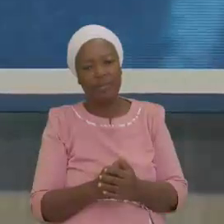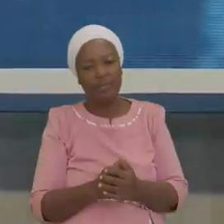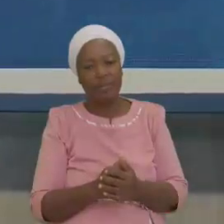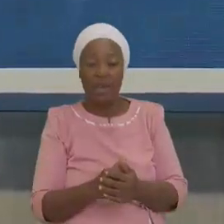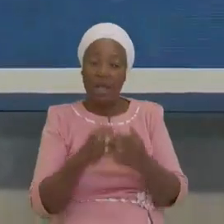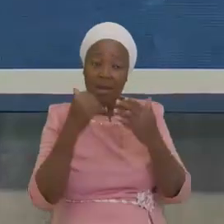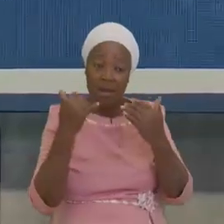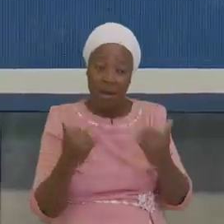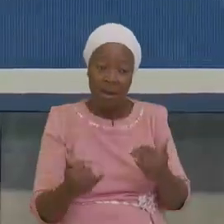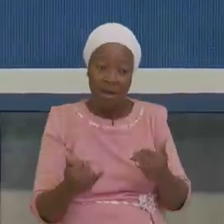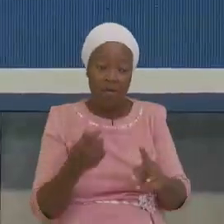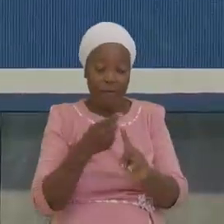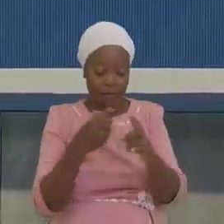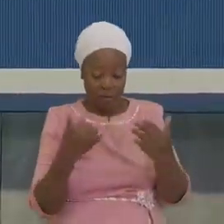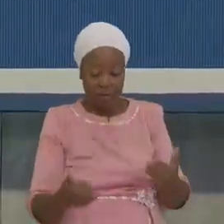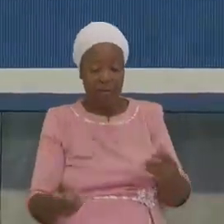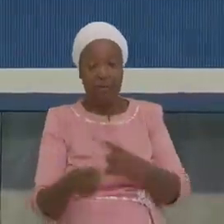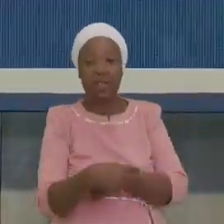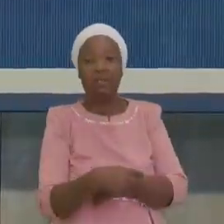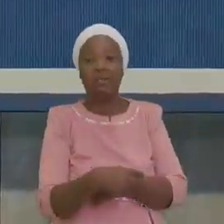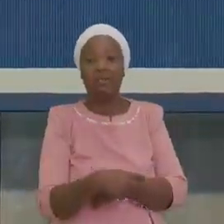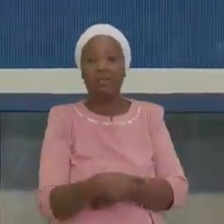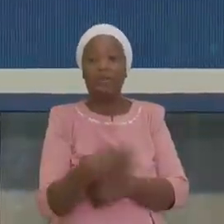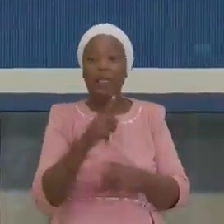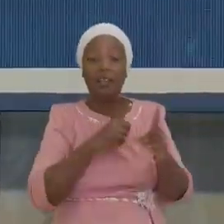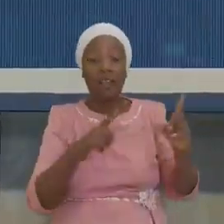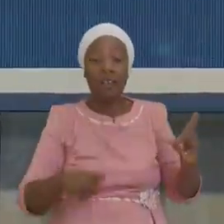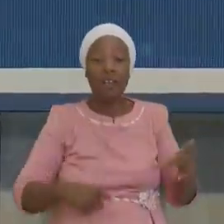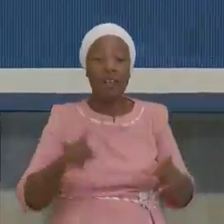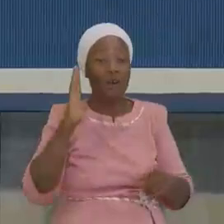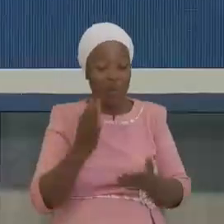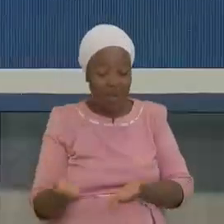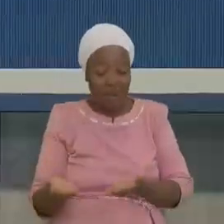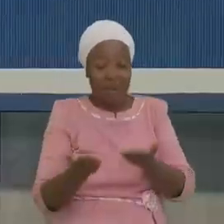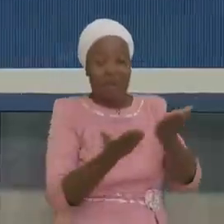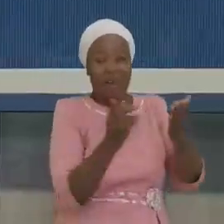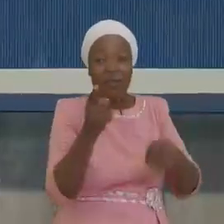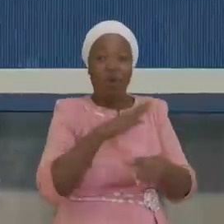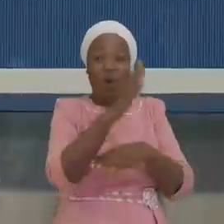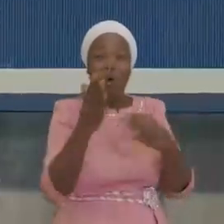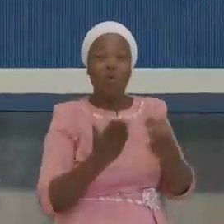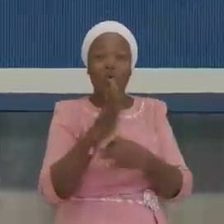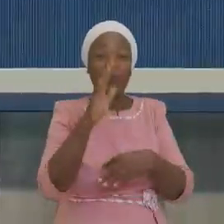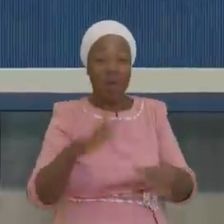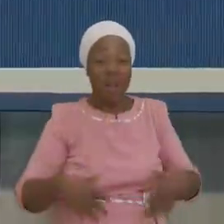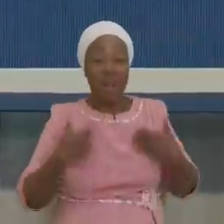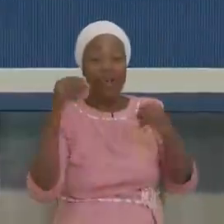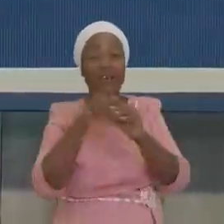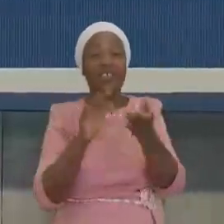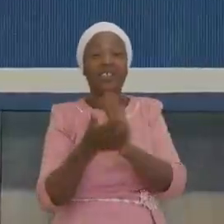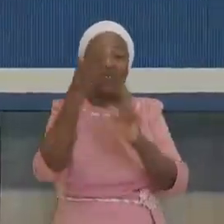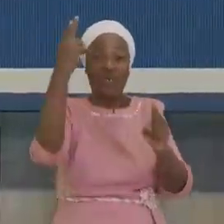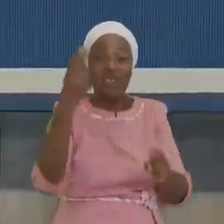Now from today, the Lord will carry you all the rest of your life in